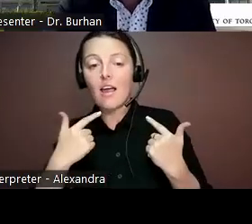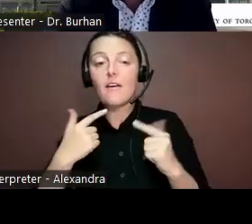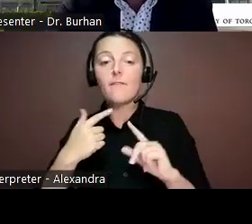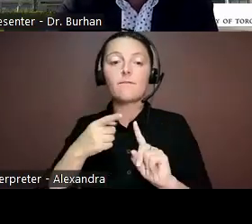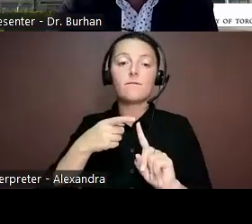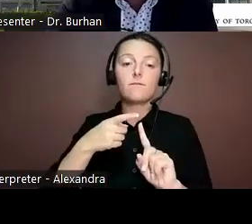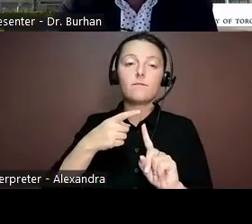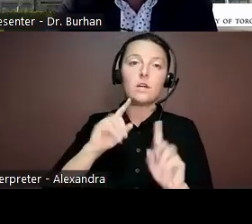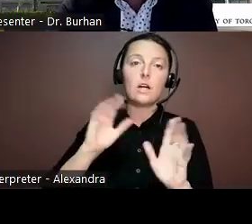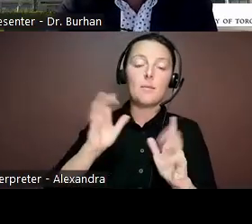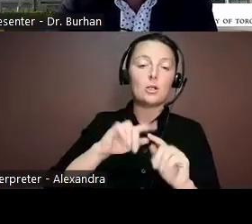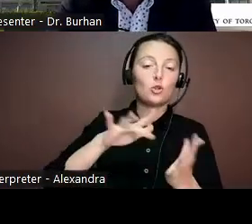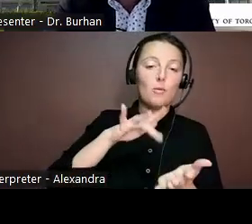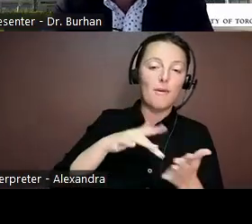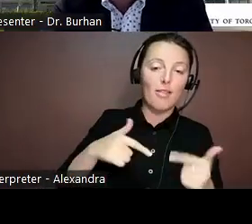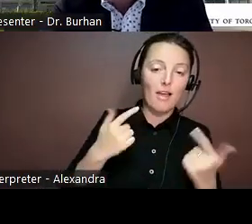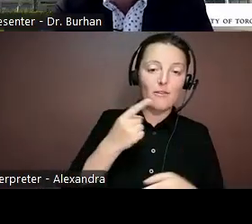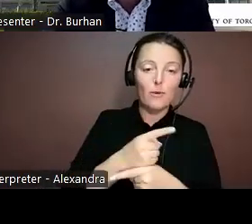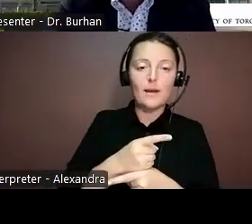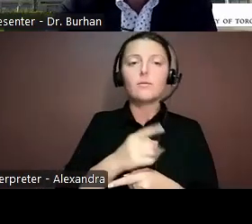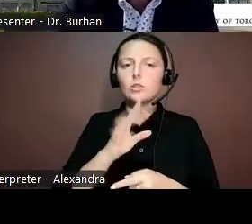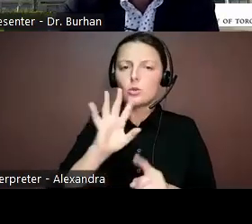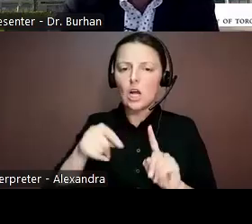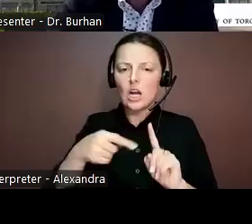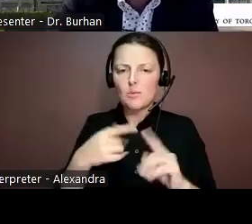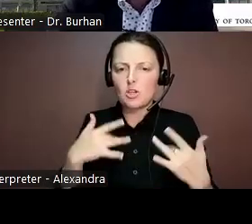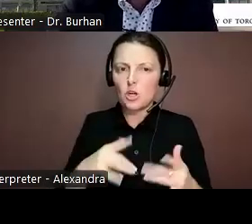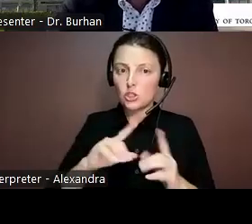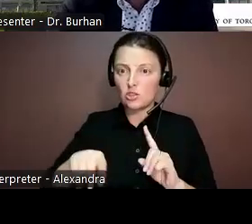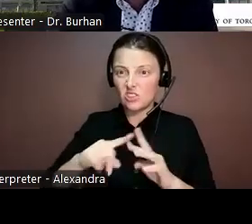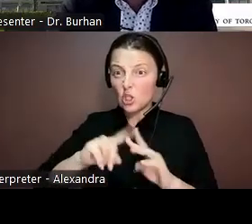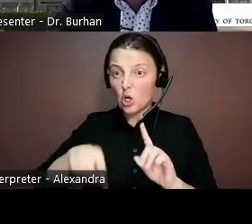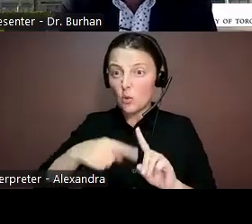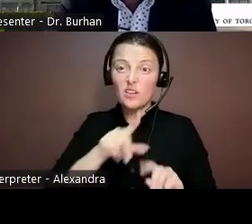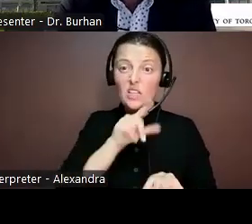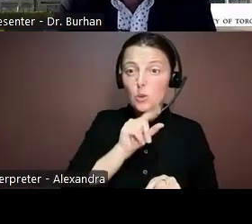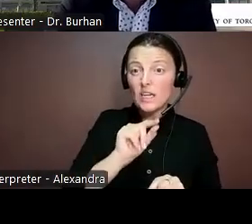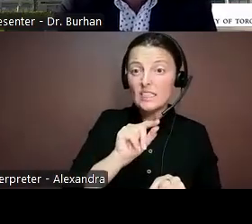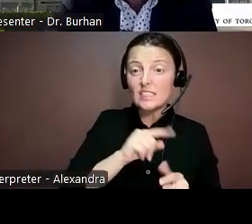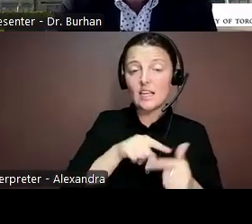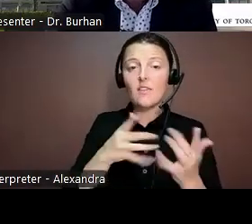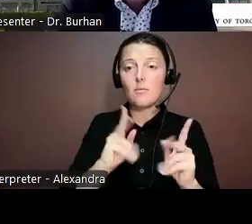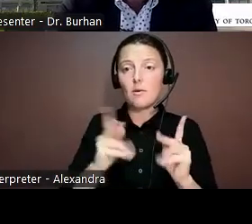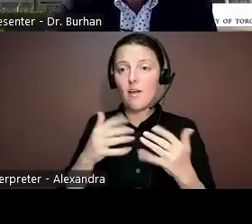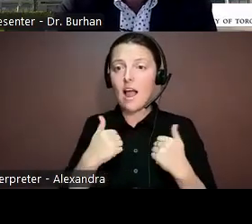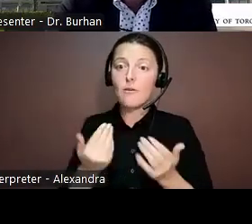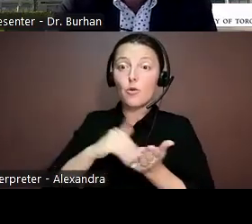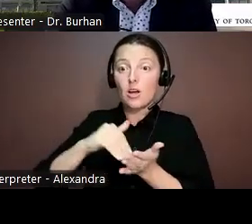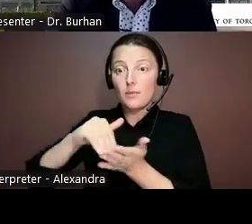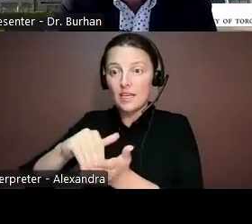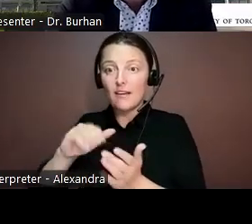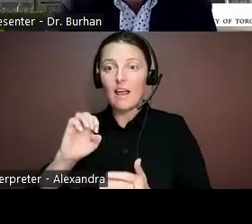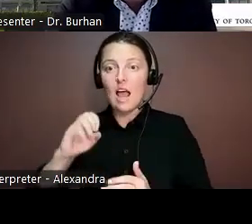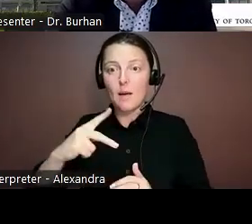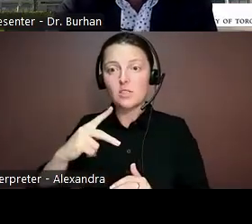thing when we talk about depression that have started in the 20s and people have repeated episodes versus those who develop late life depression? And I